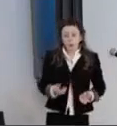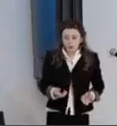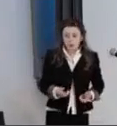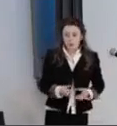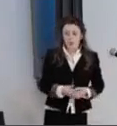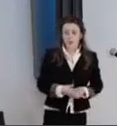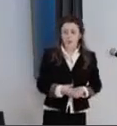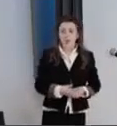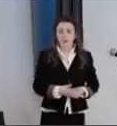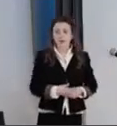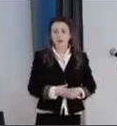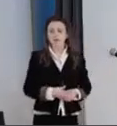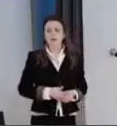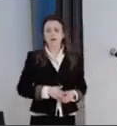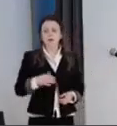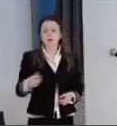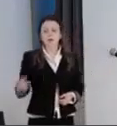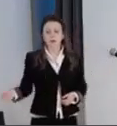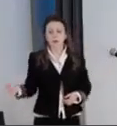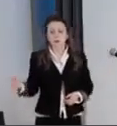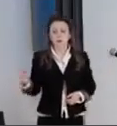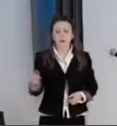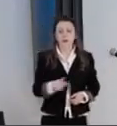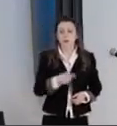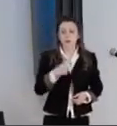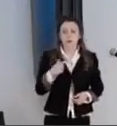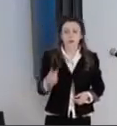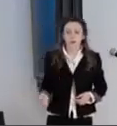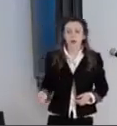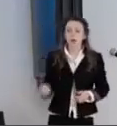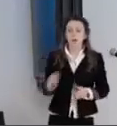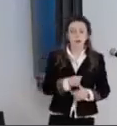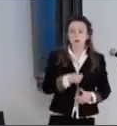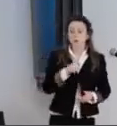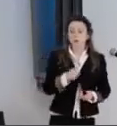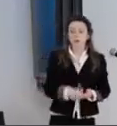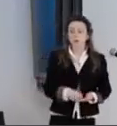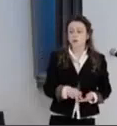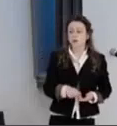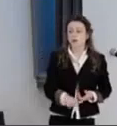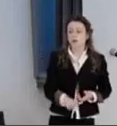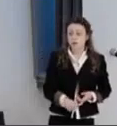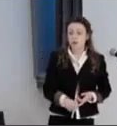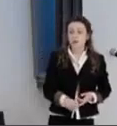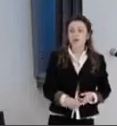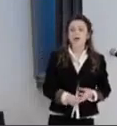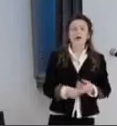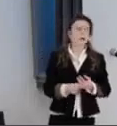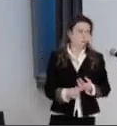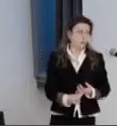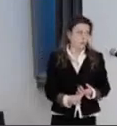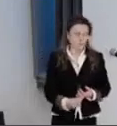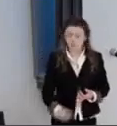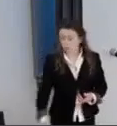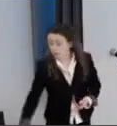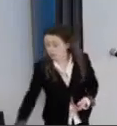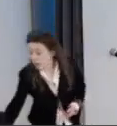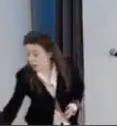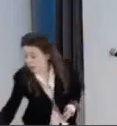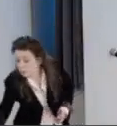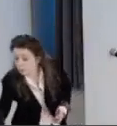employed the skull as a decorative device and used the varied detritus of animal parts, skeletons, horns, and taxidermy as